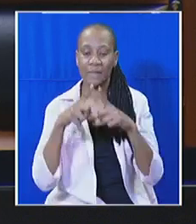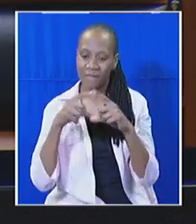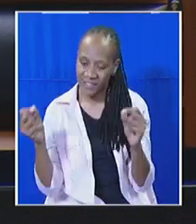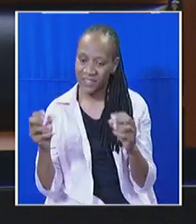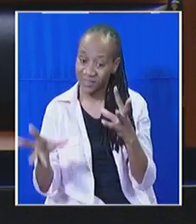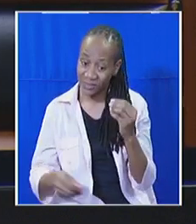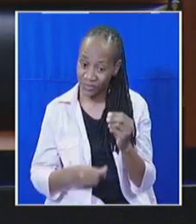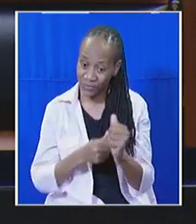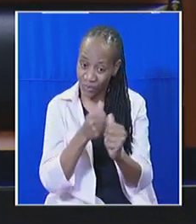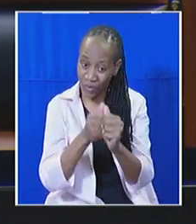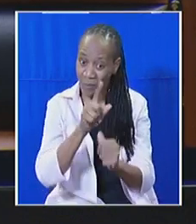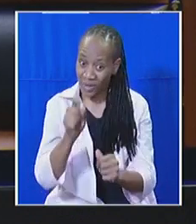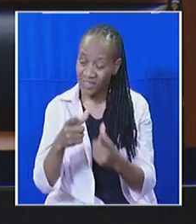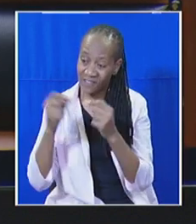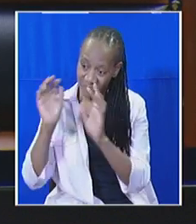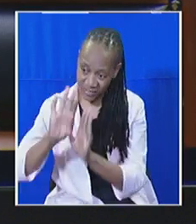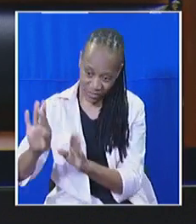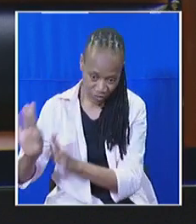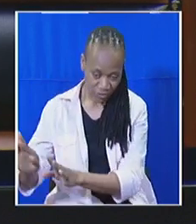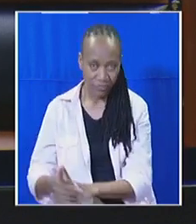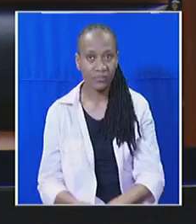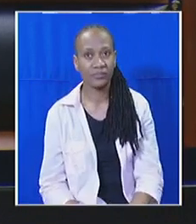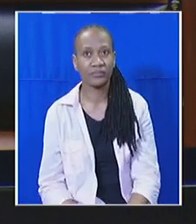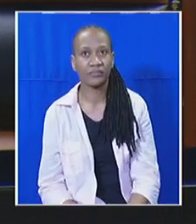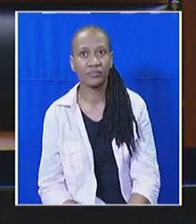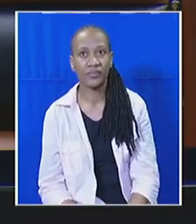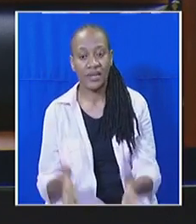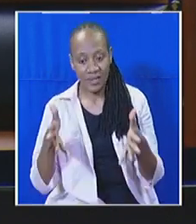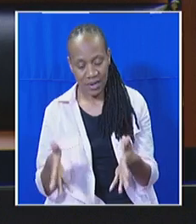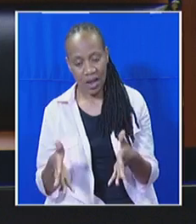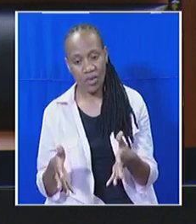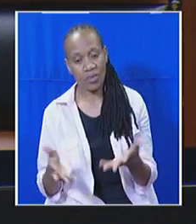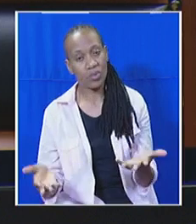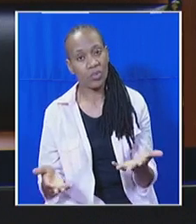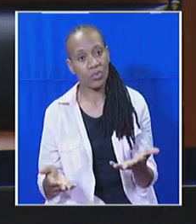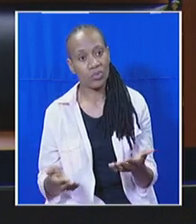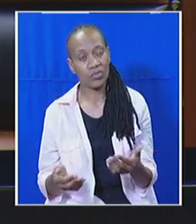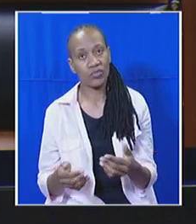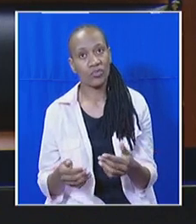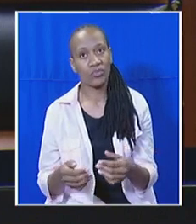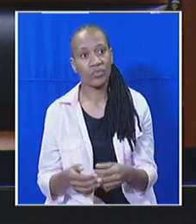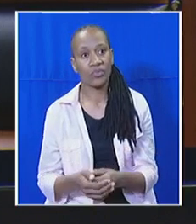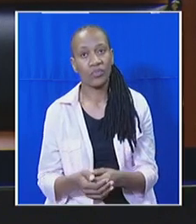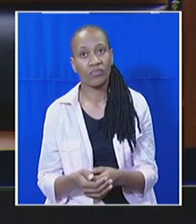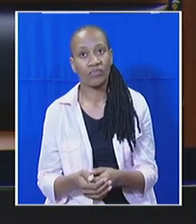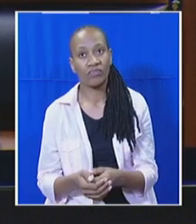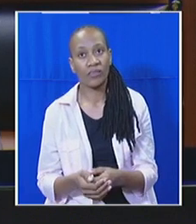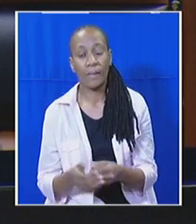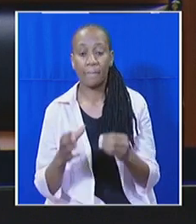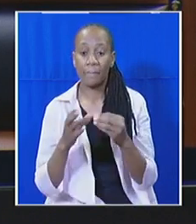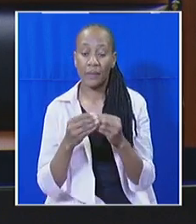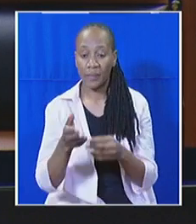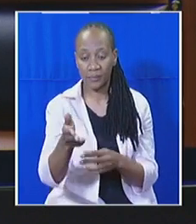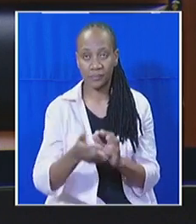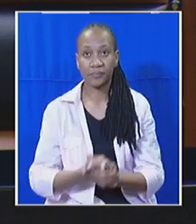follow-up question by Honorable Mokause. we're I'm questioning now about you. on Honorable Carter. Thank you. Honorable, please.